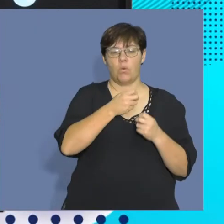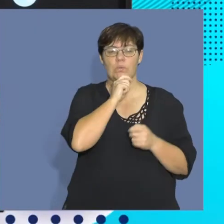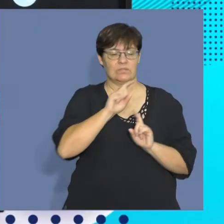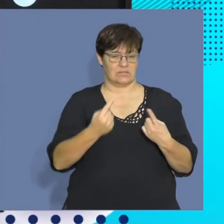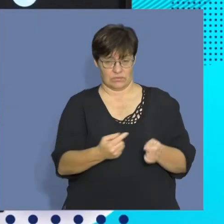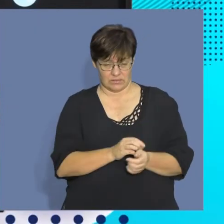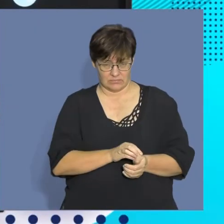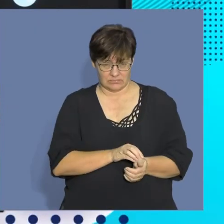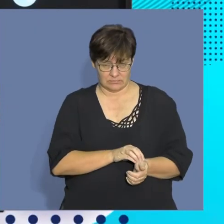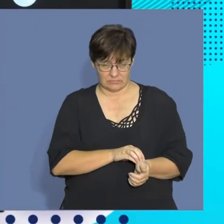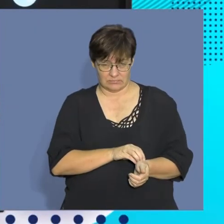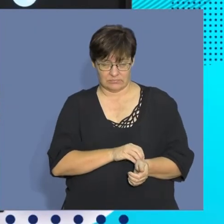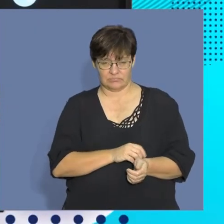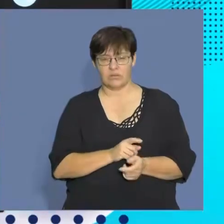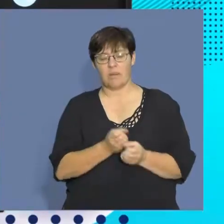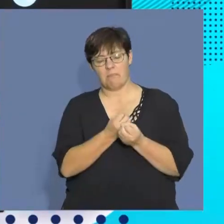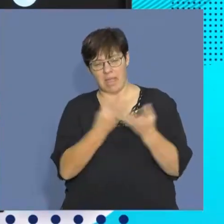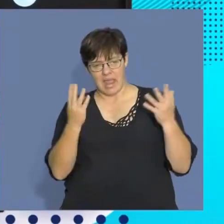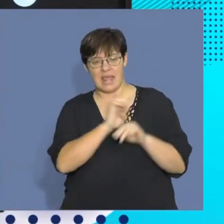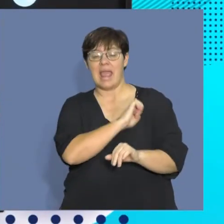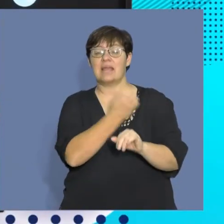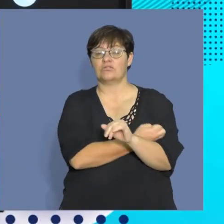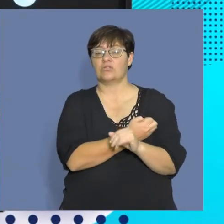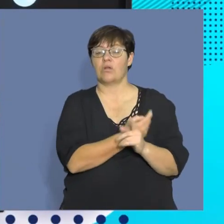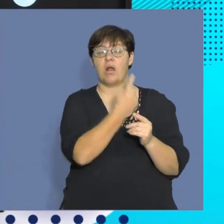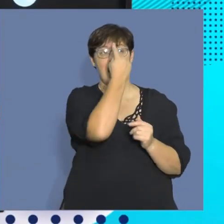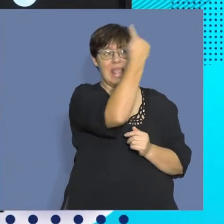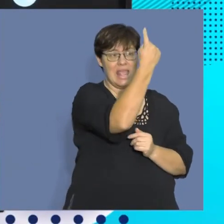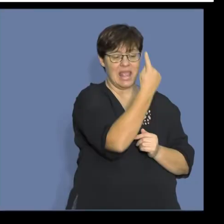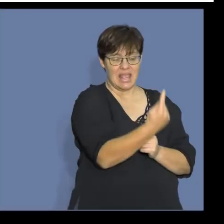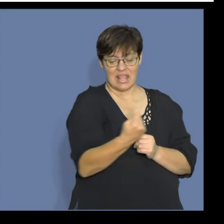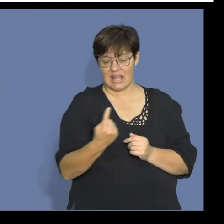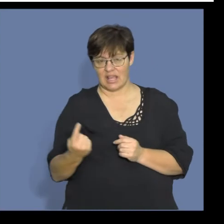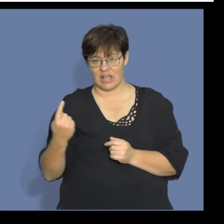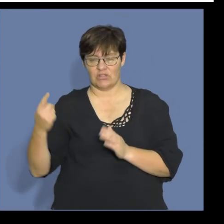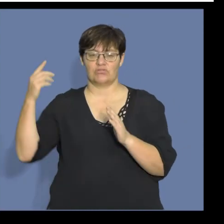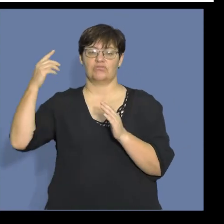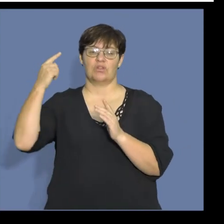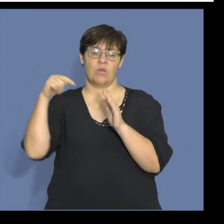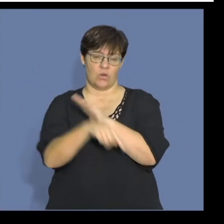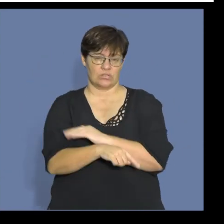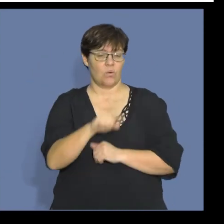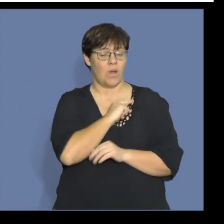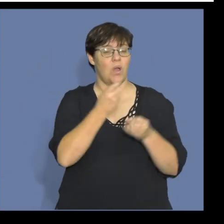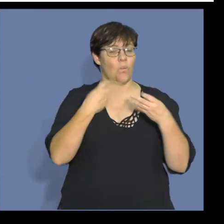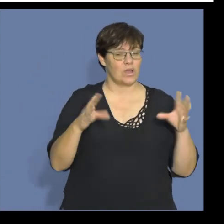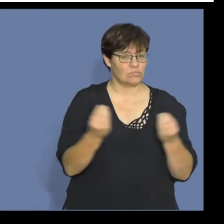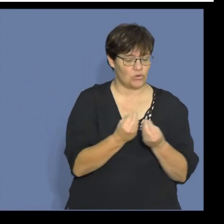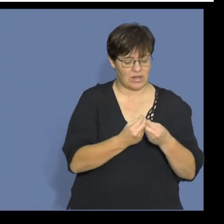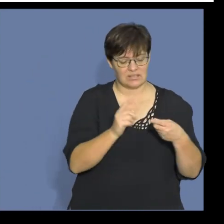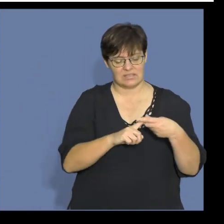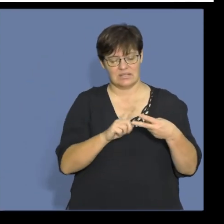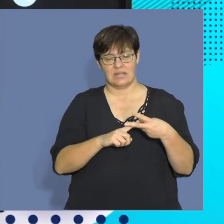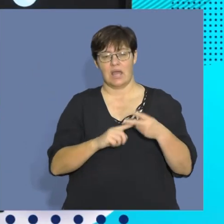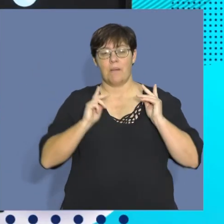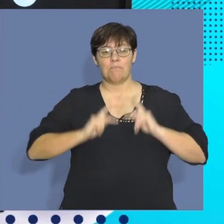undigested or cannot be used. So we find that a lot of energy is lost at each trophic level because of waste